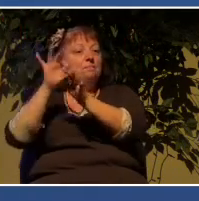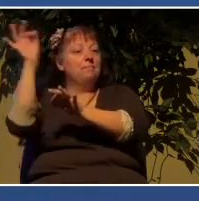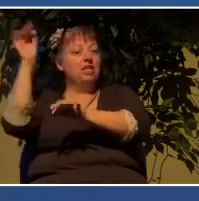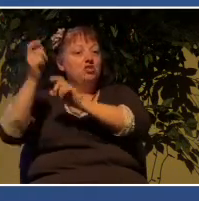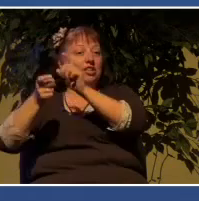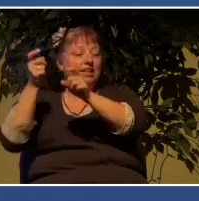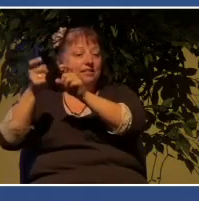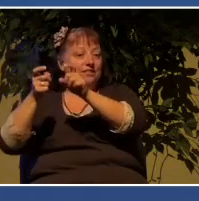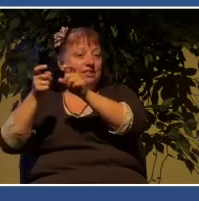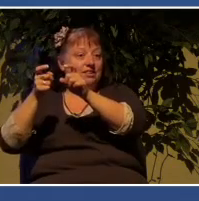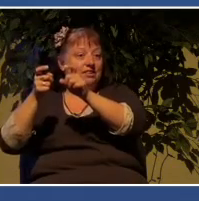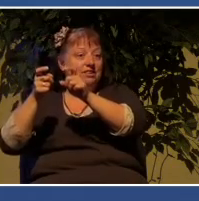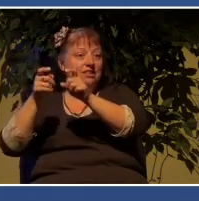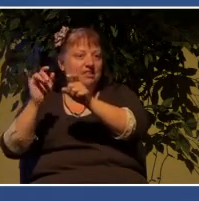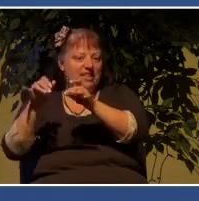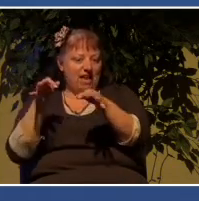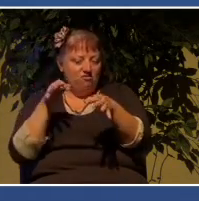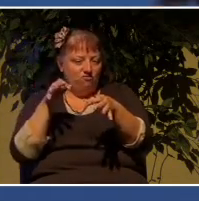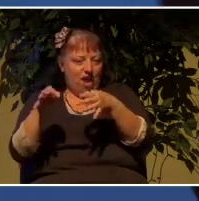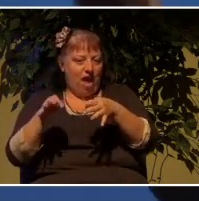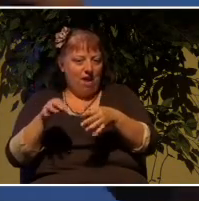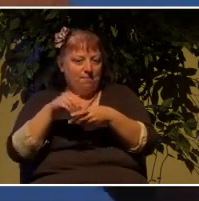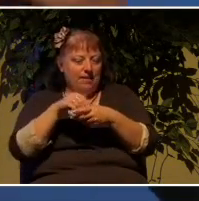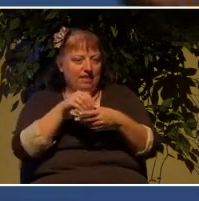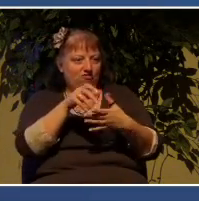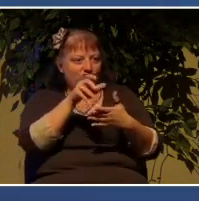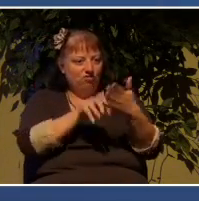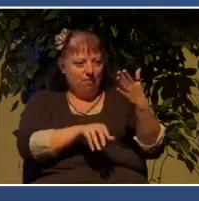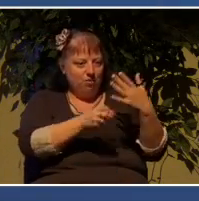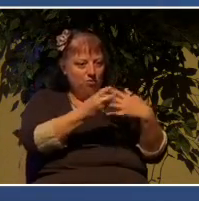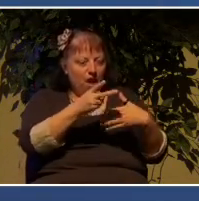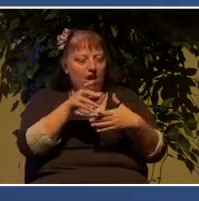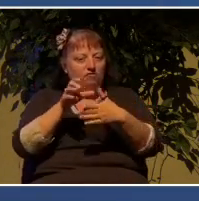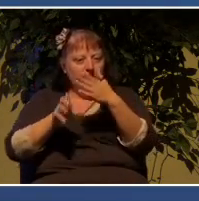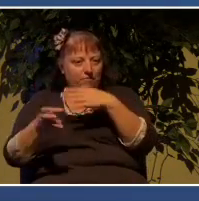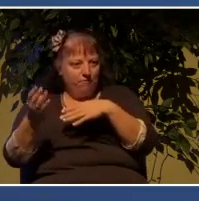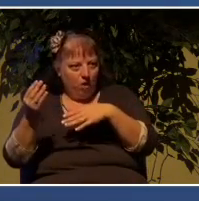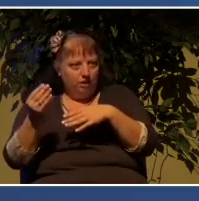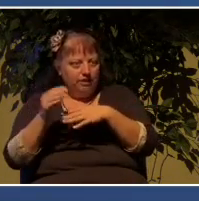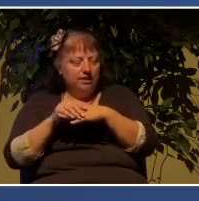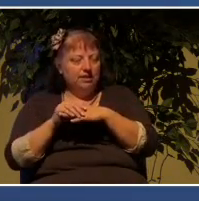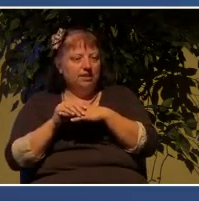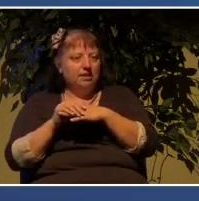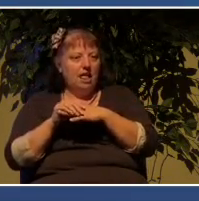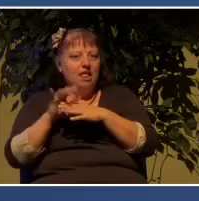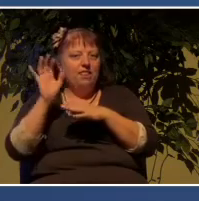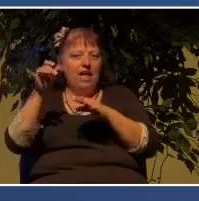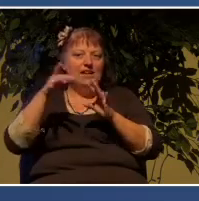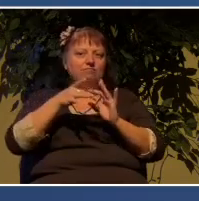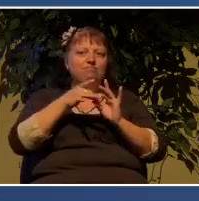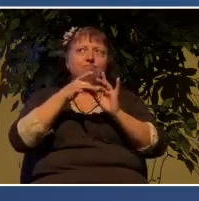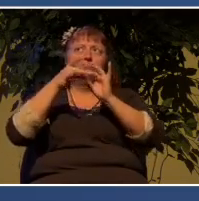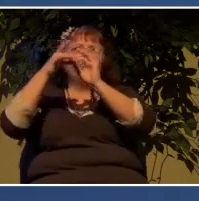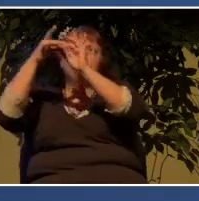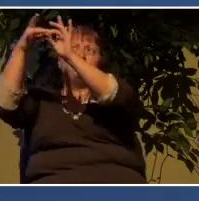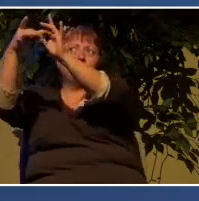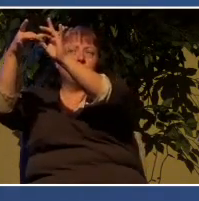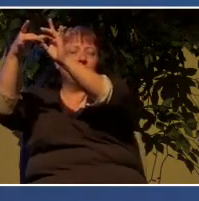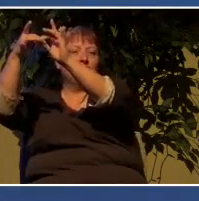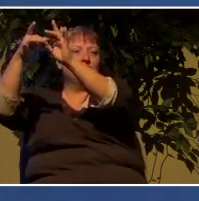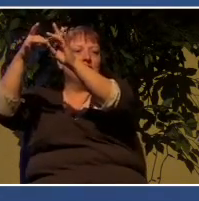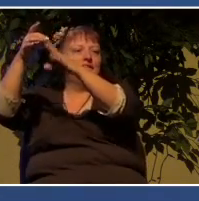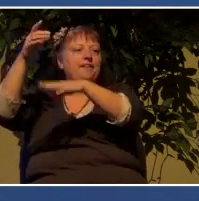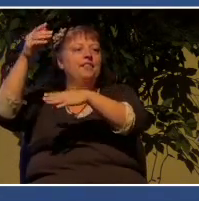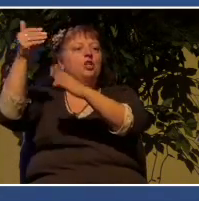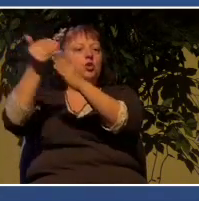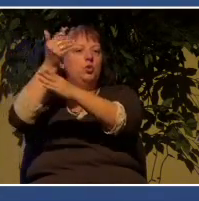described in these chapters, tap into the powers of the age to come. Paul describes it